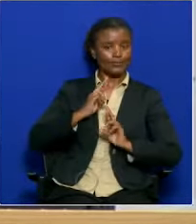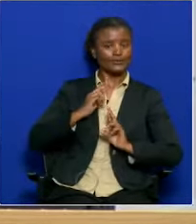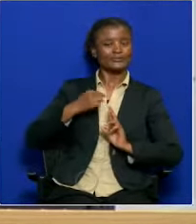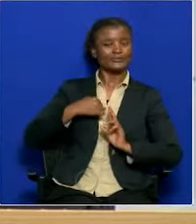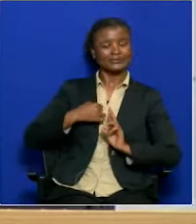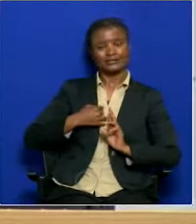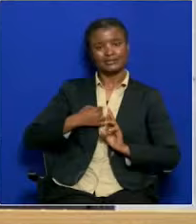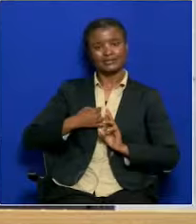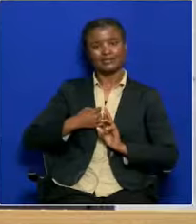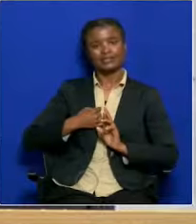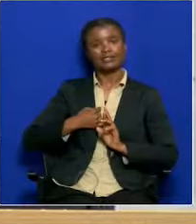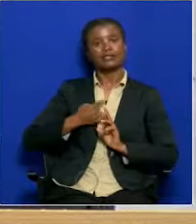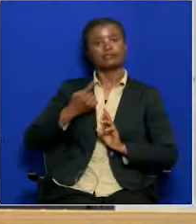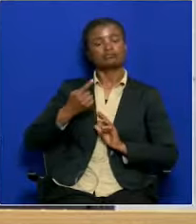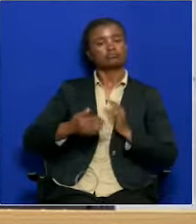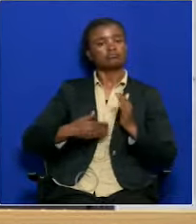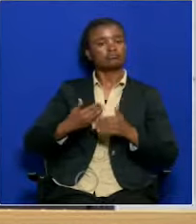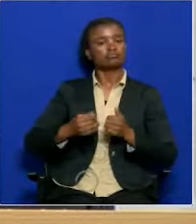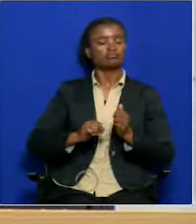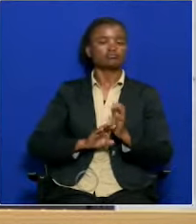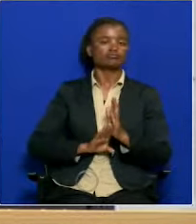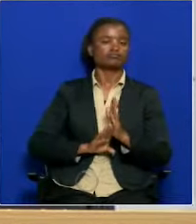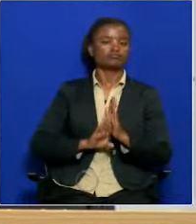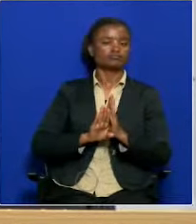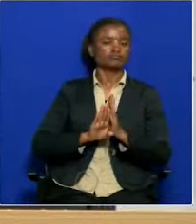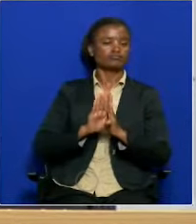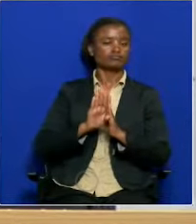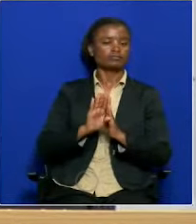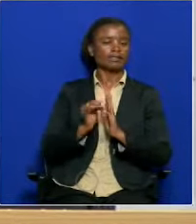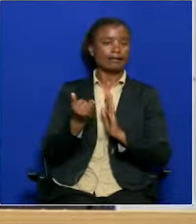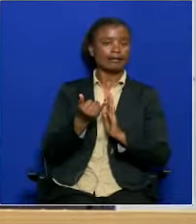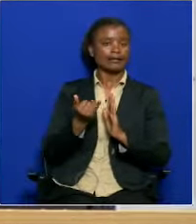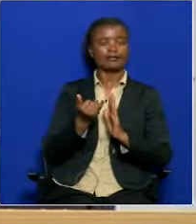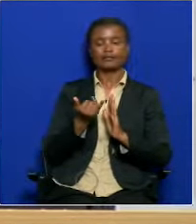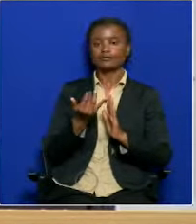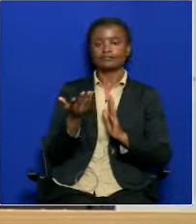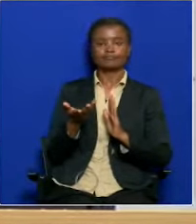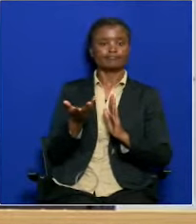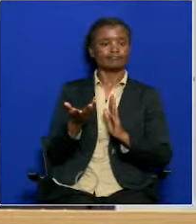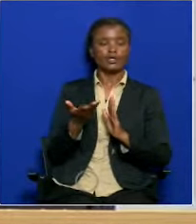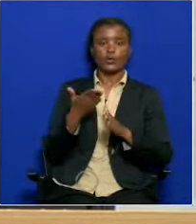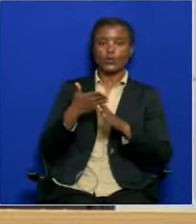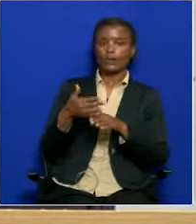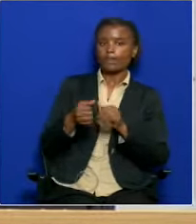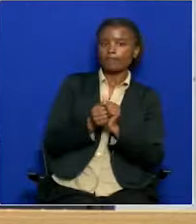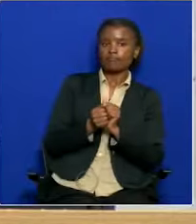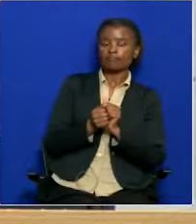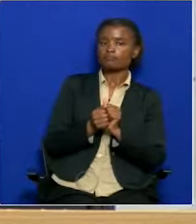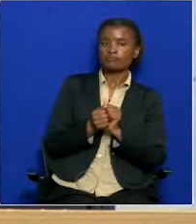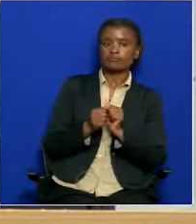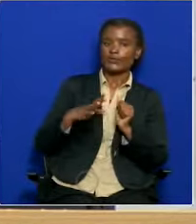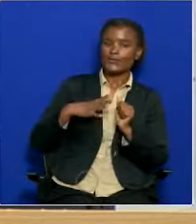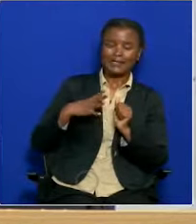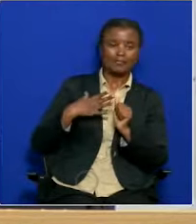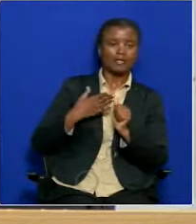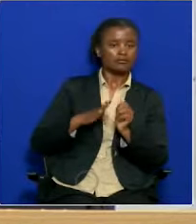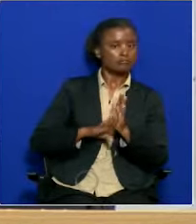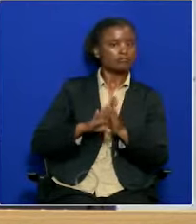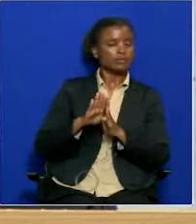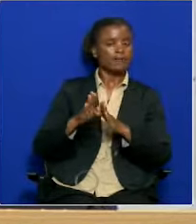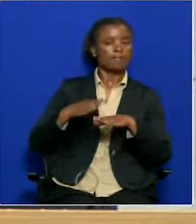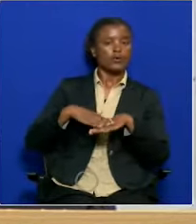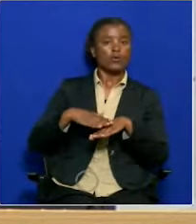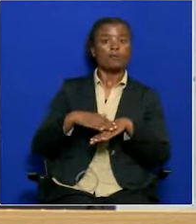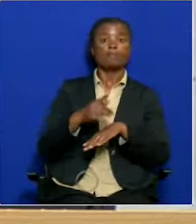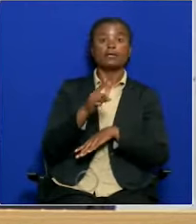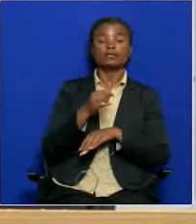developed to be more than colleagues. But still, there is that line when we're